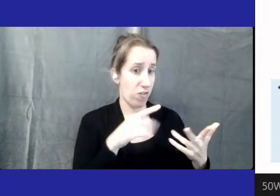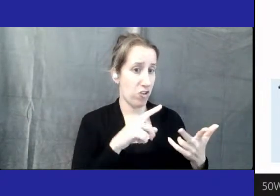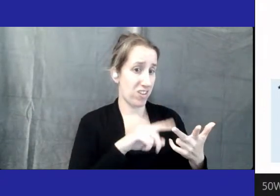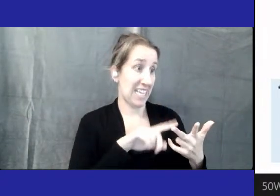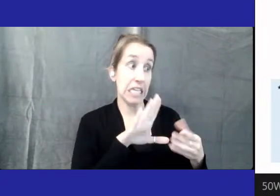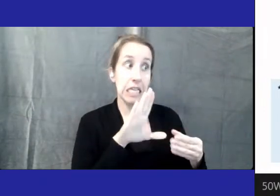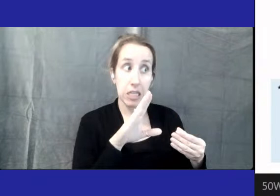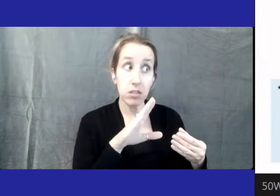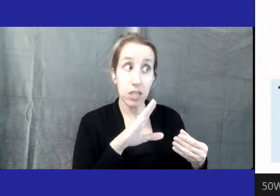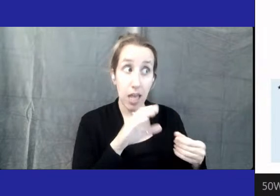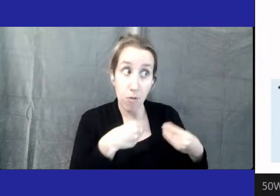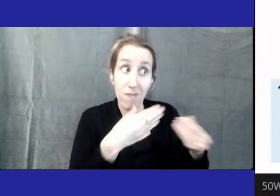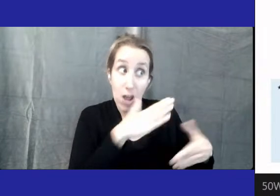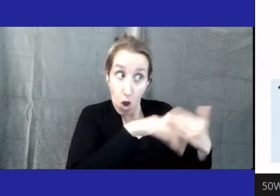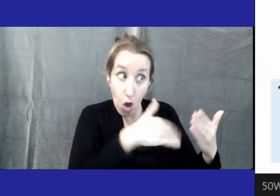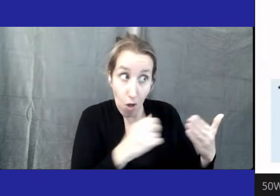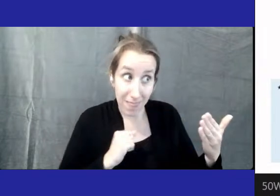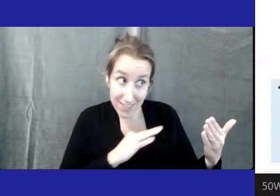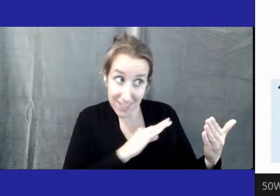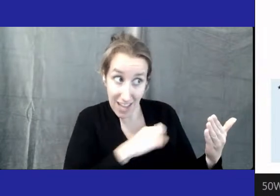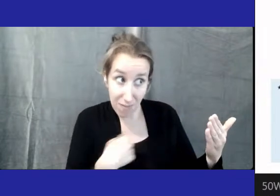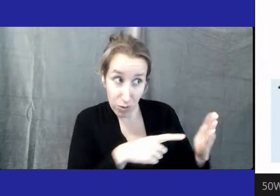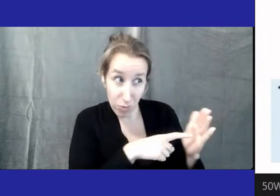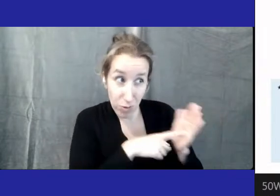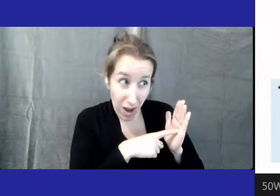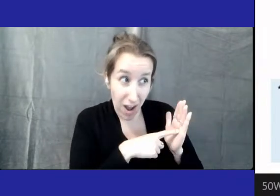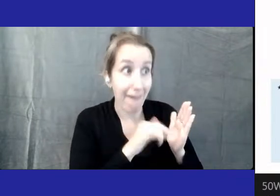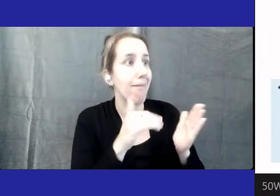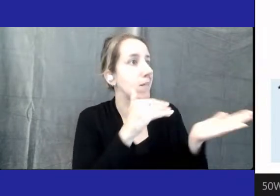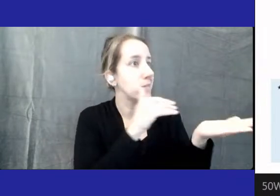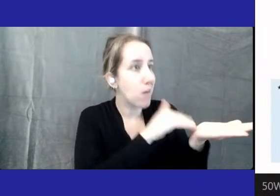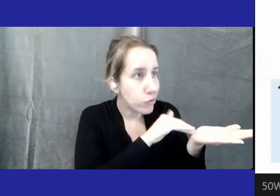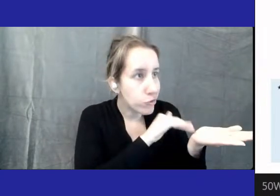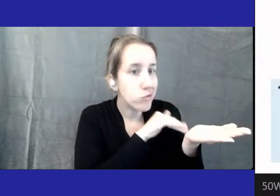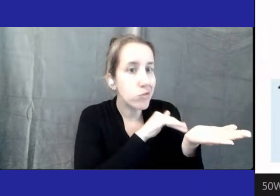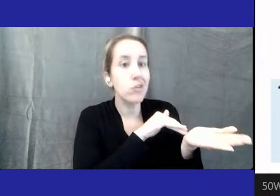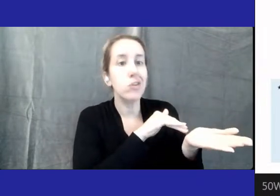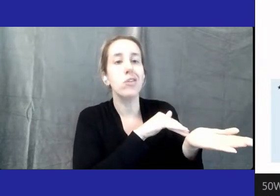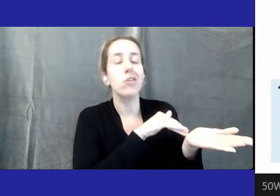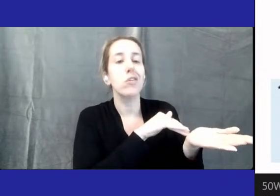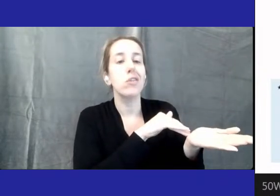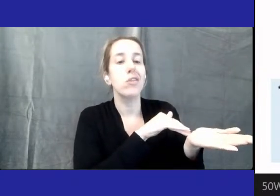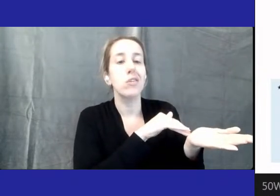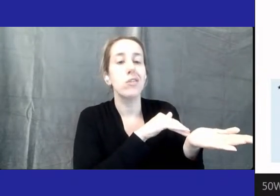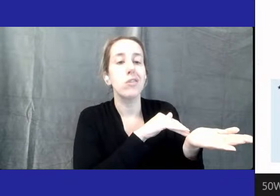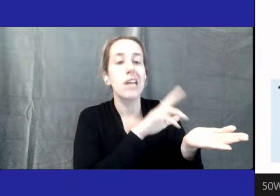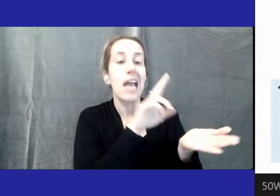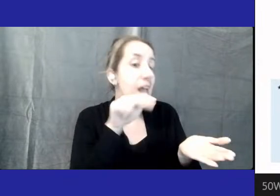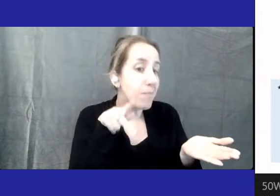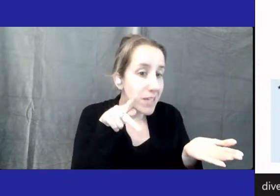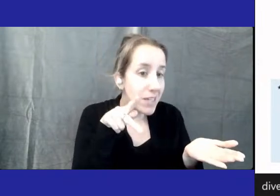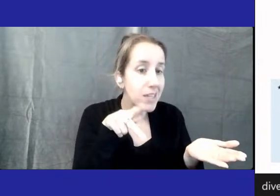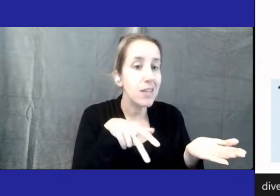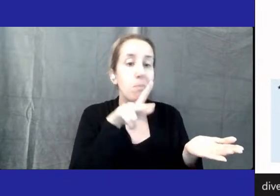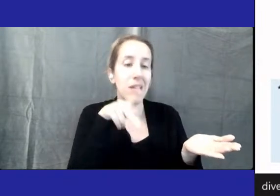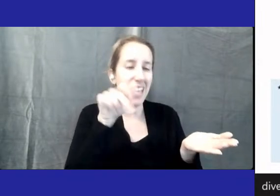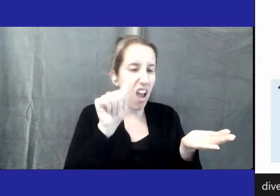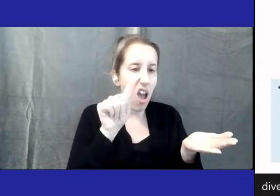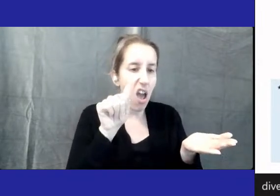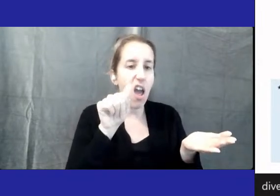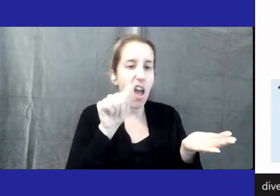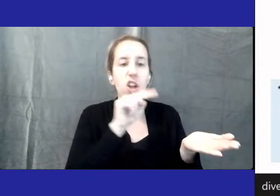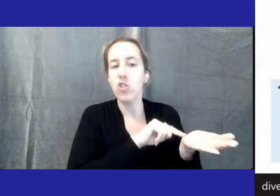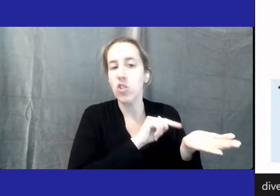require, from physician to like a nurse practitioner, physician assistant, nurses, home health